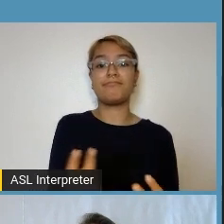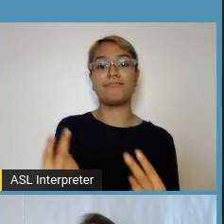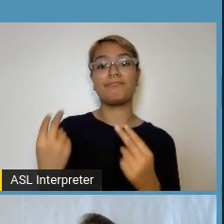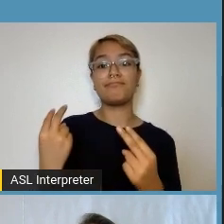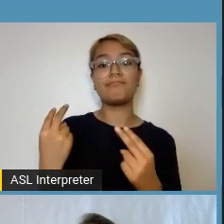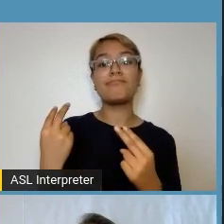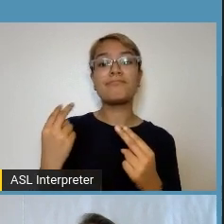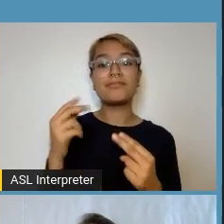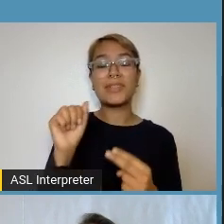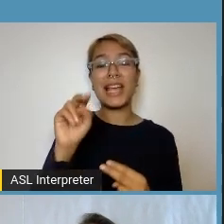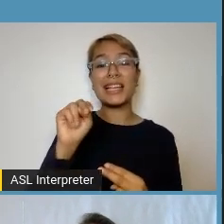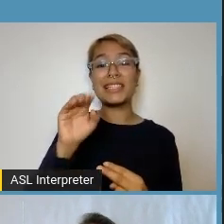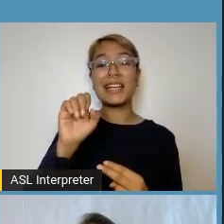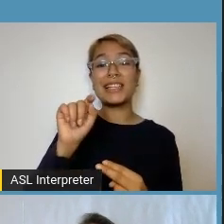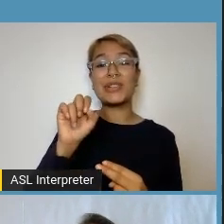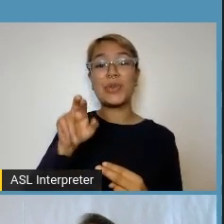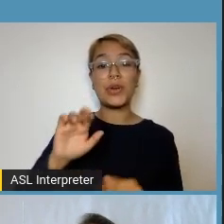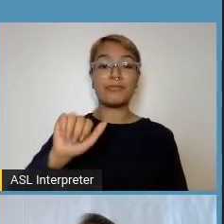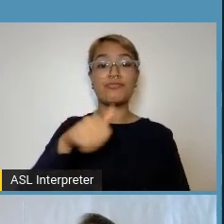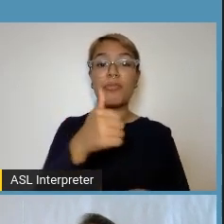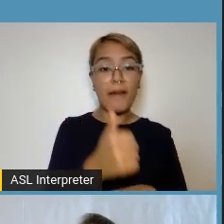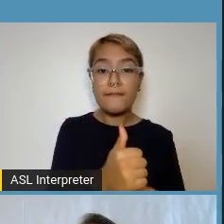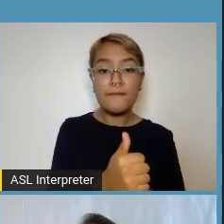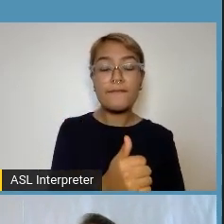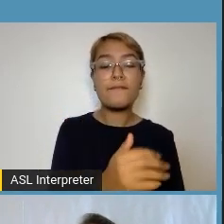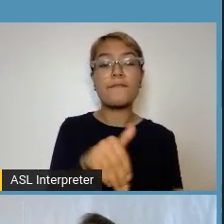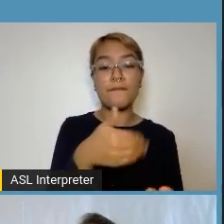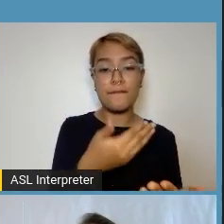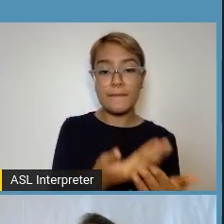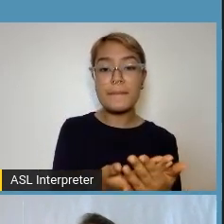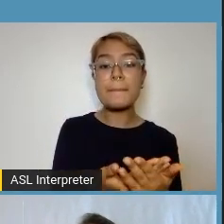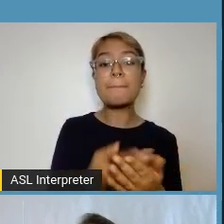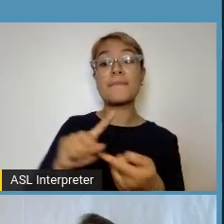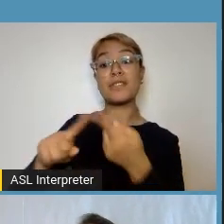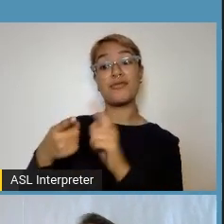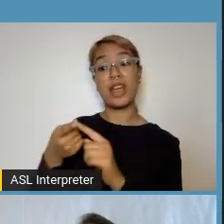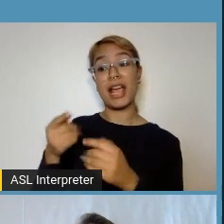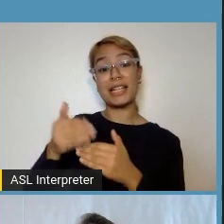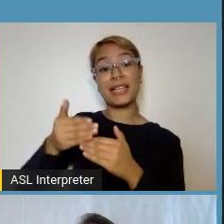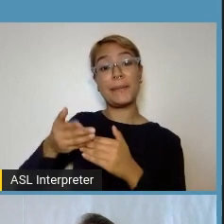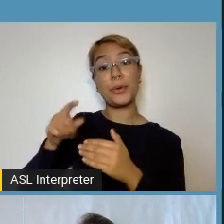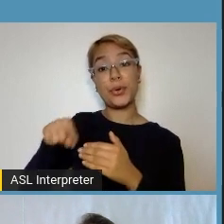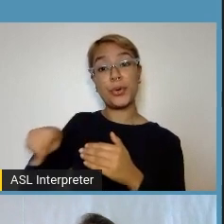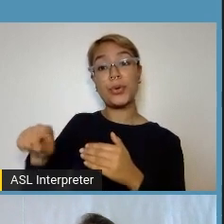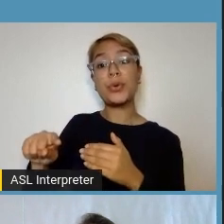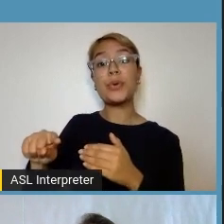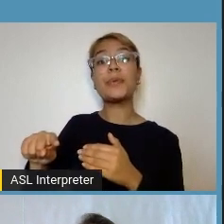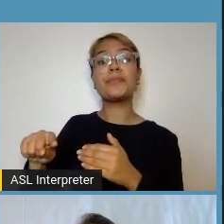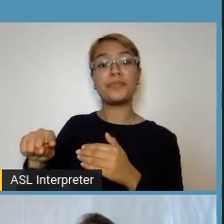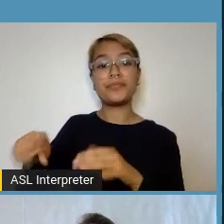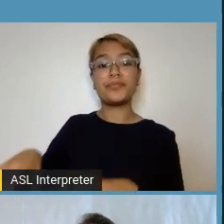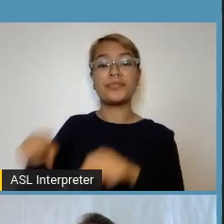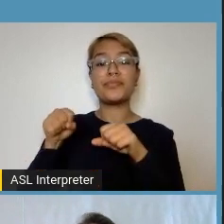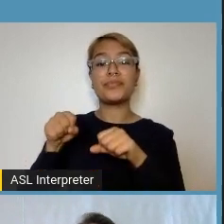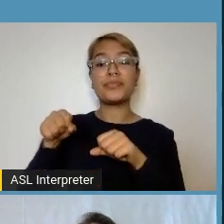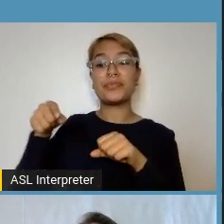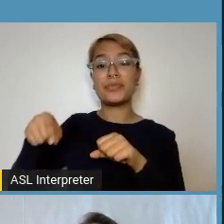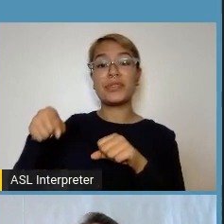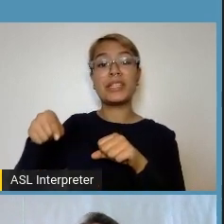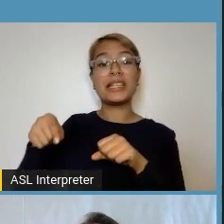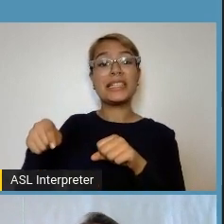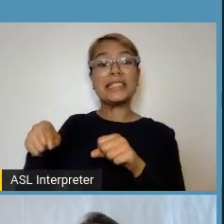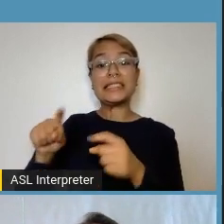arrived and settled in Harlem. With partnership with a friend and neighbor, they took over today's Inwood and turned it into